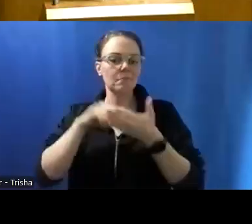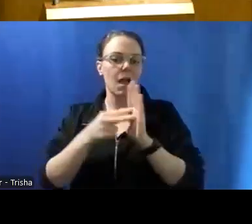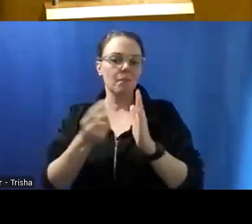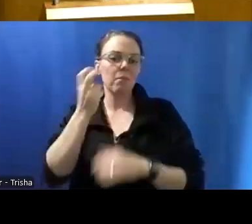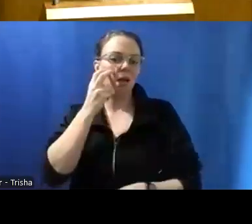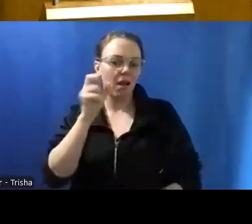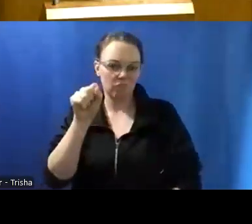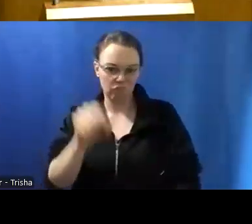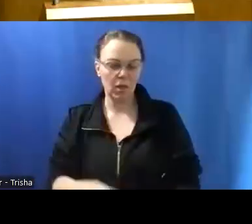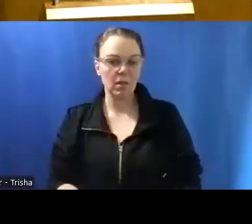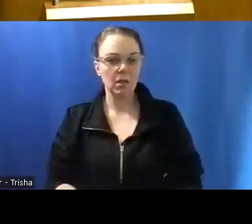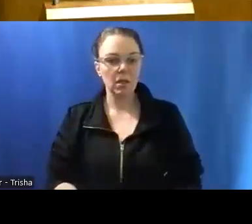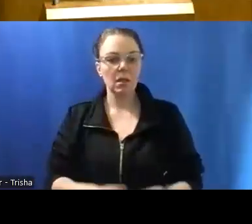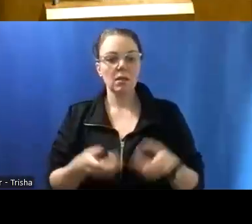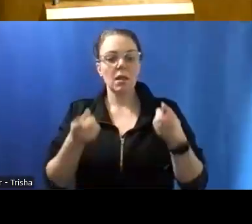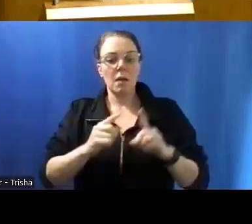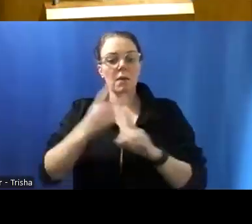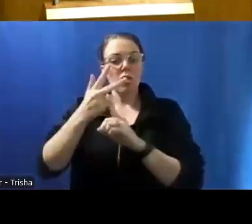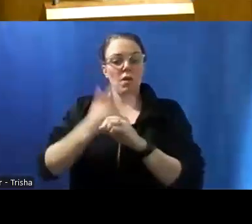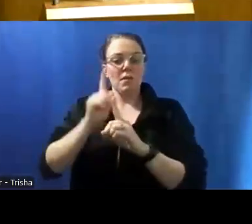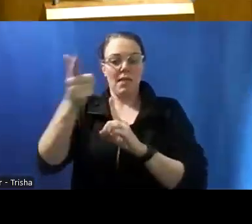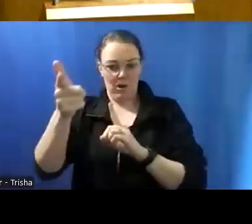and then 3 months or more